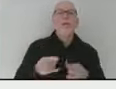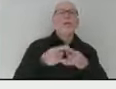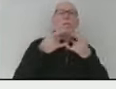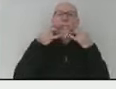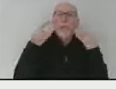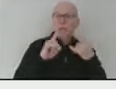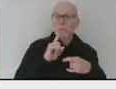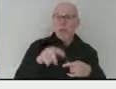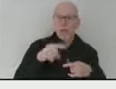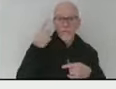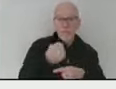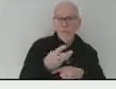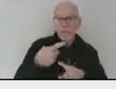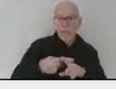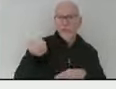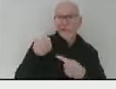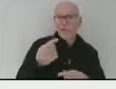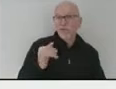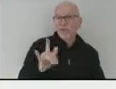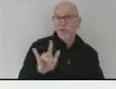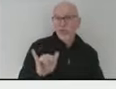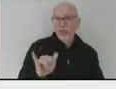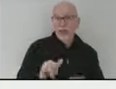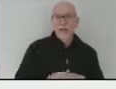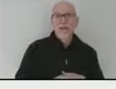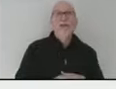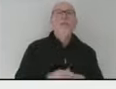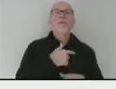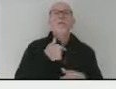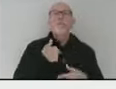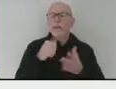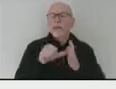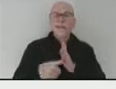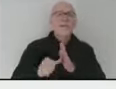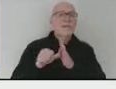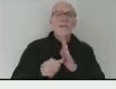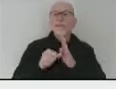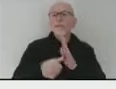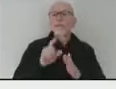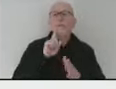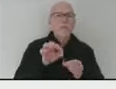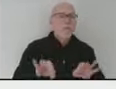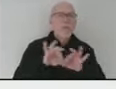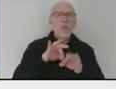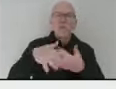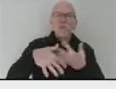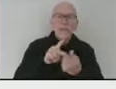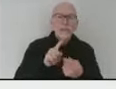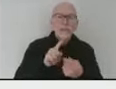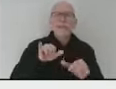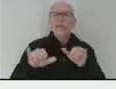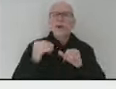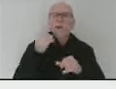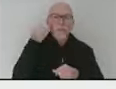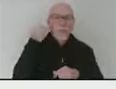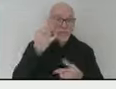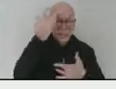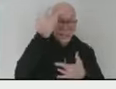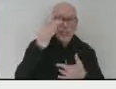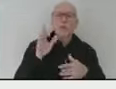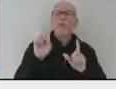had a mask mandate for months, actually since July. We've been telling you how important it is to practice social distancing and to stay home if you're sick and get